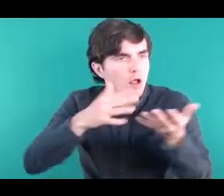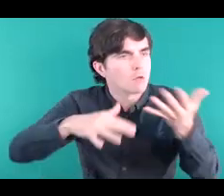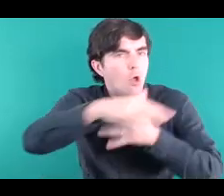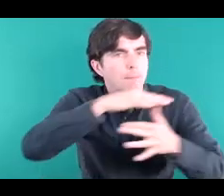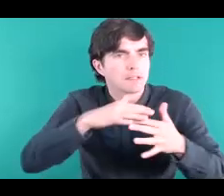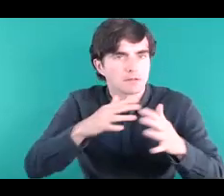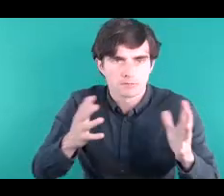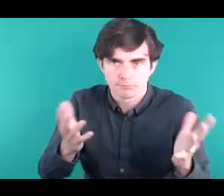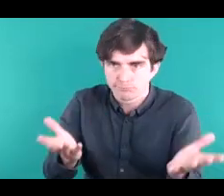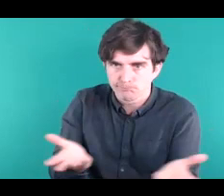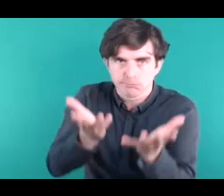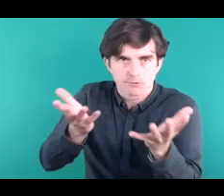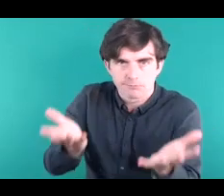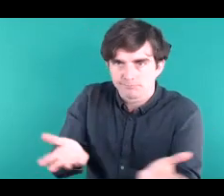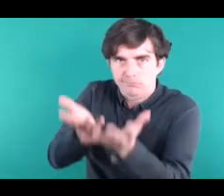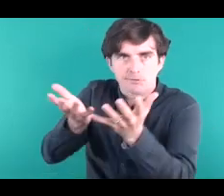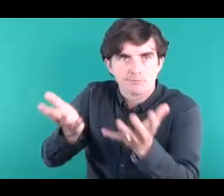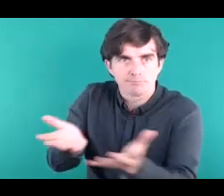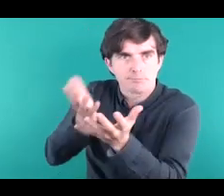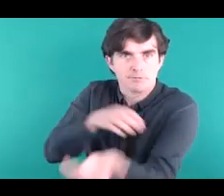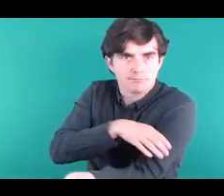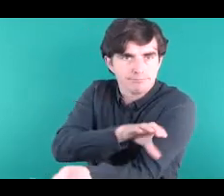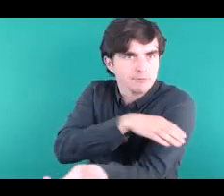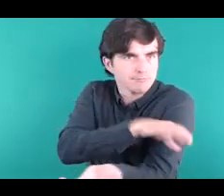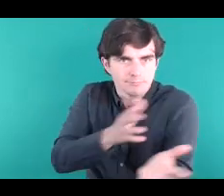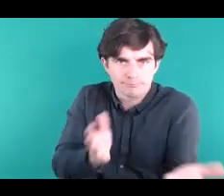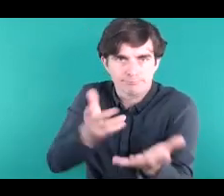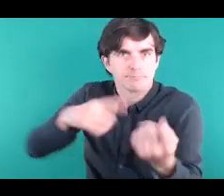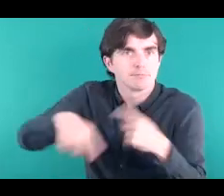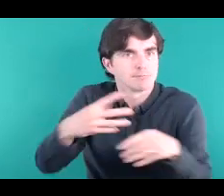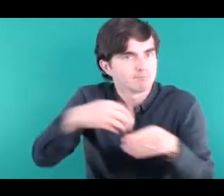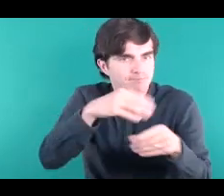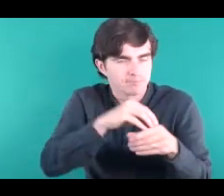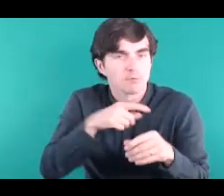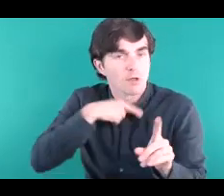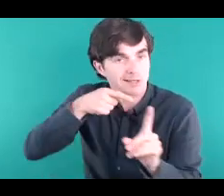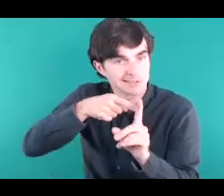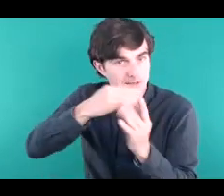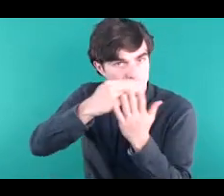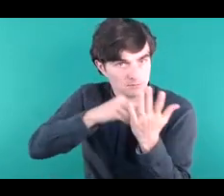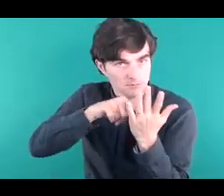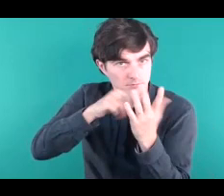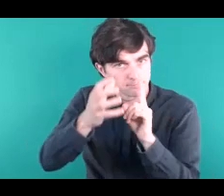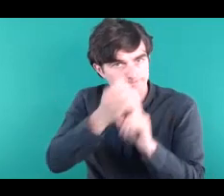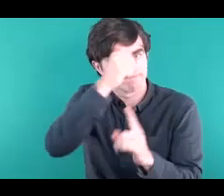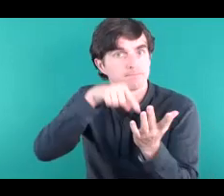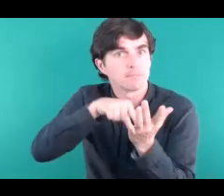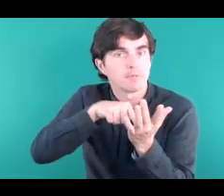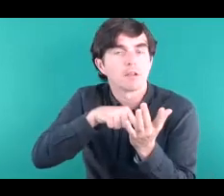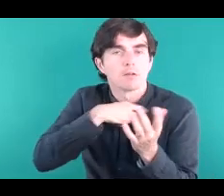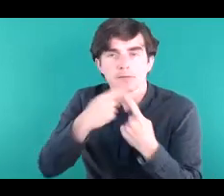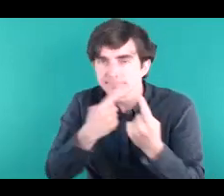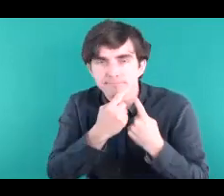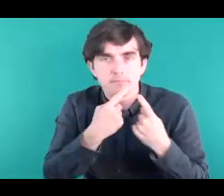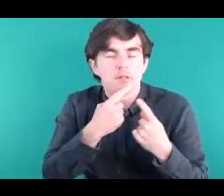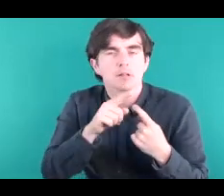support and participation is that, inclusive social protection schemes should enhance or foster personal